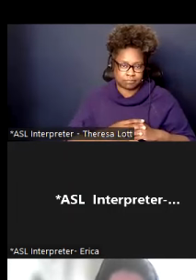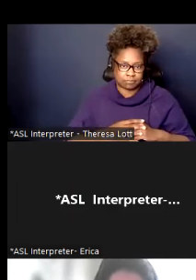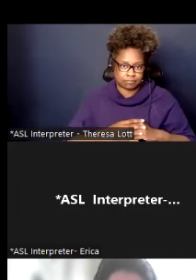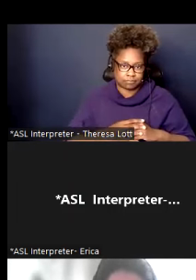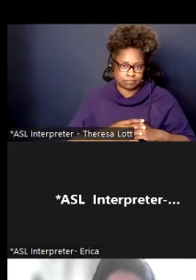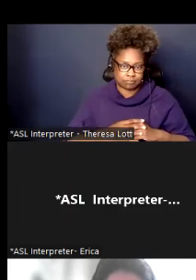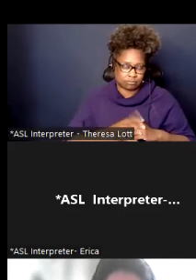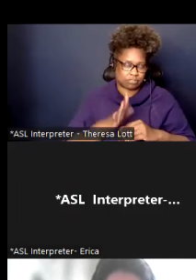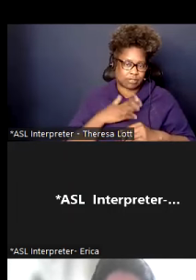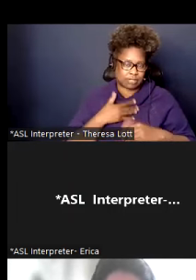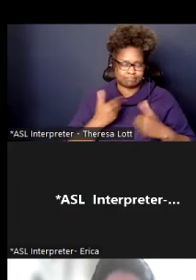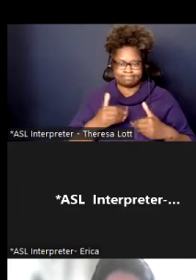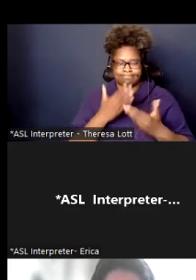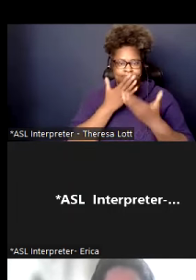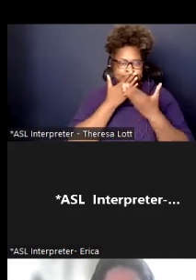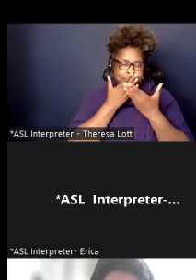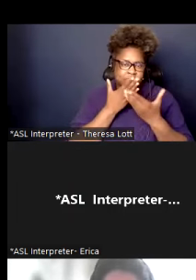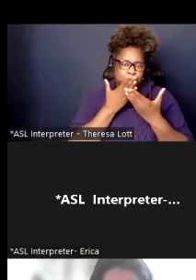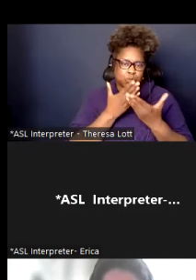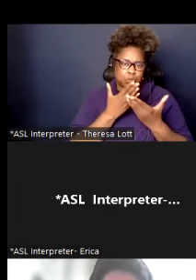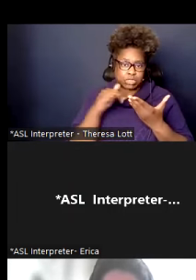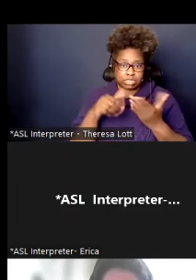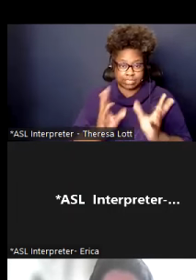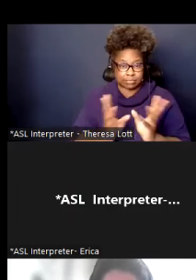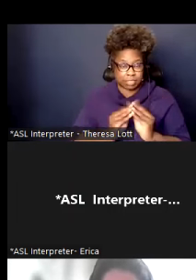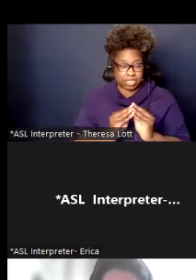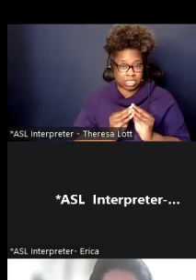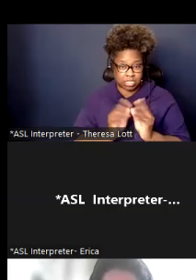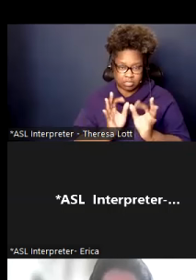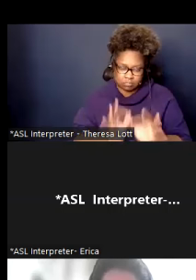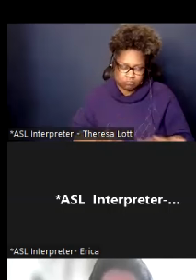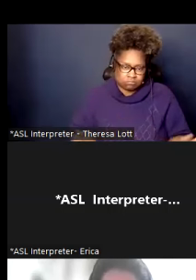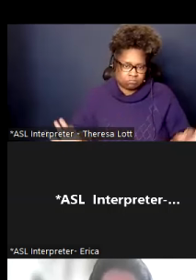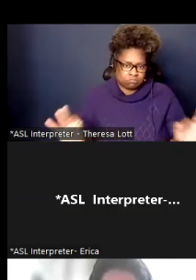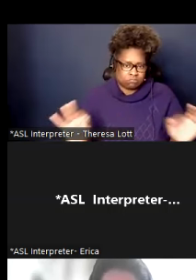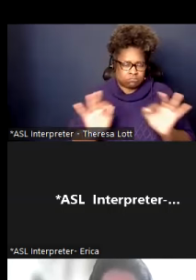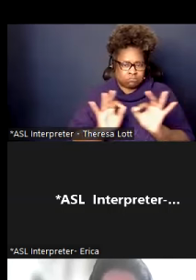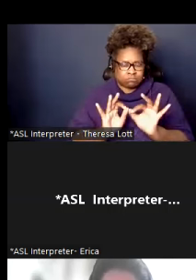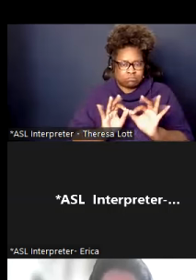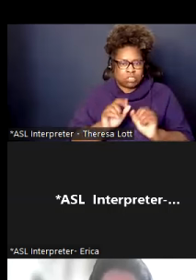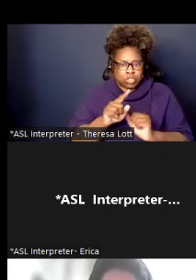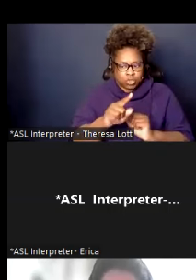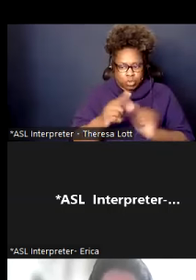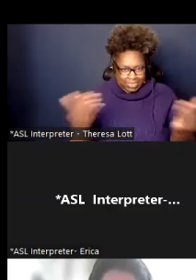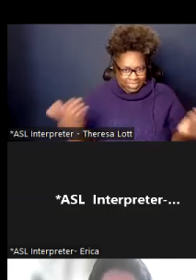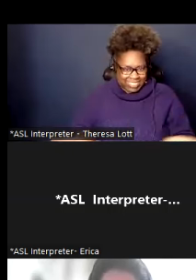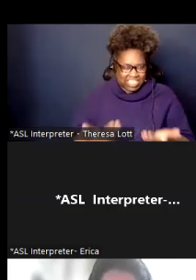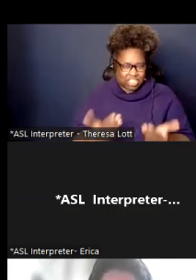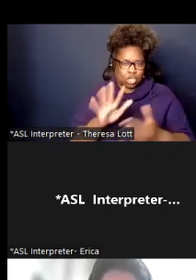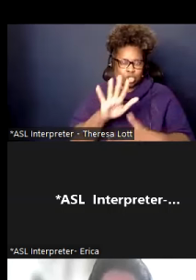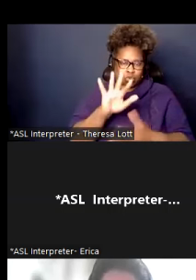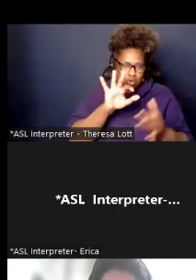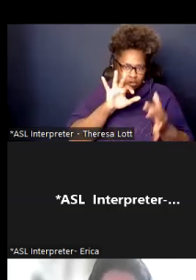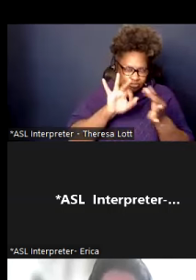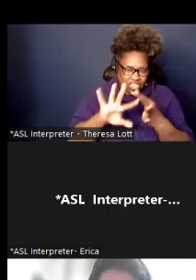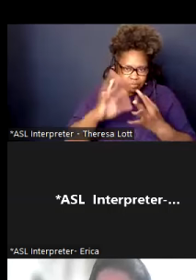say enough about how critical it is that you're here and that we hear from you and get your input to